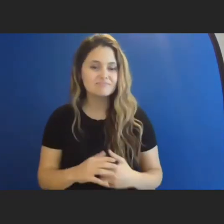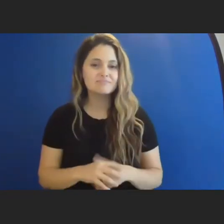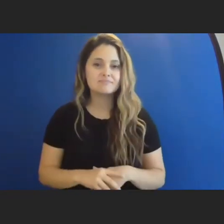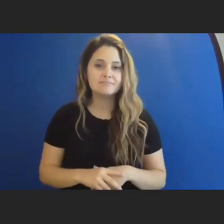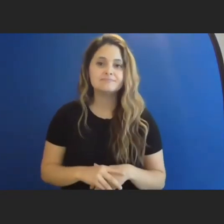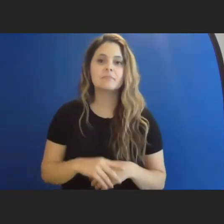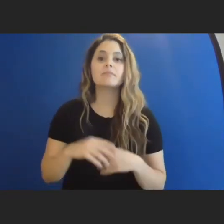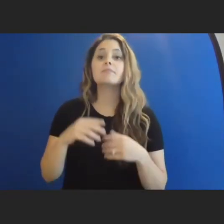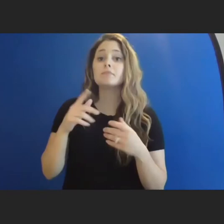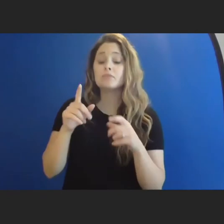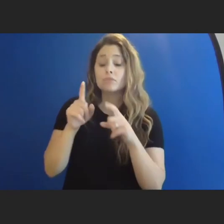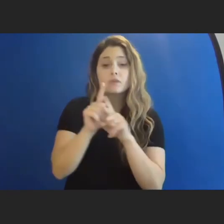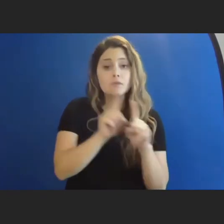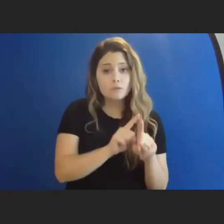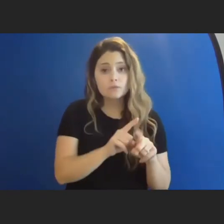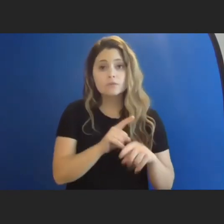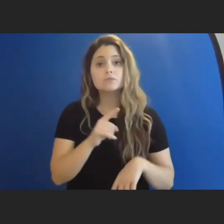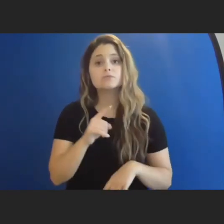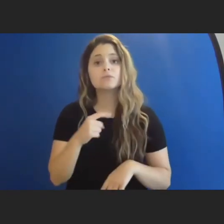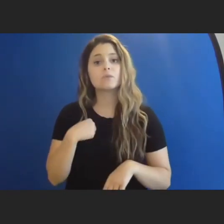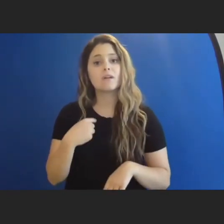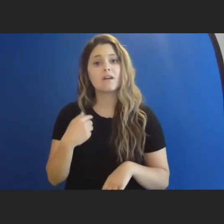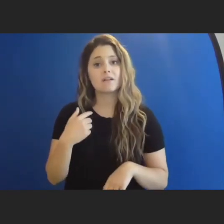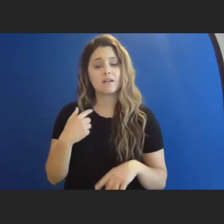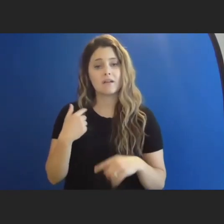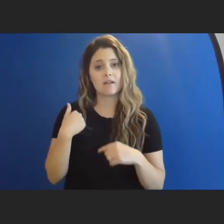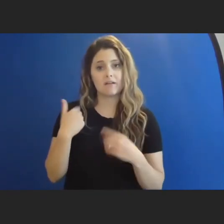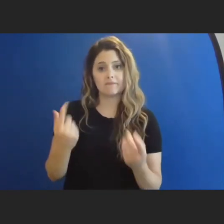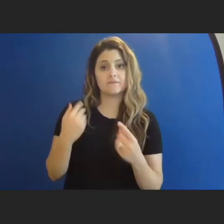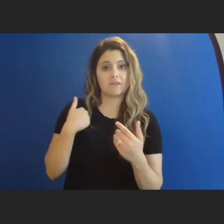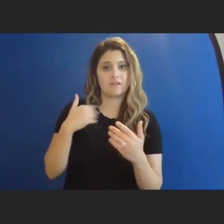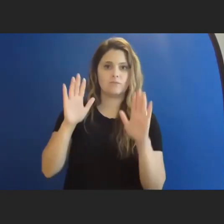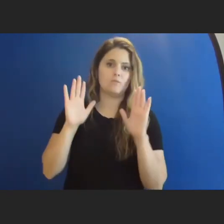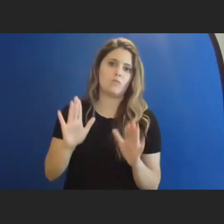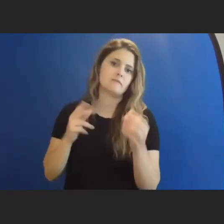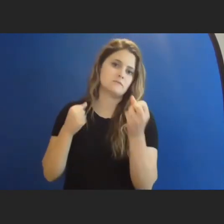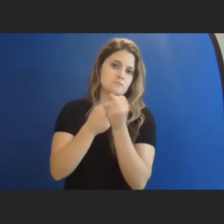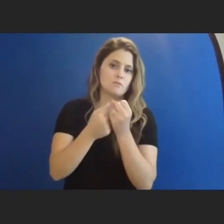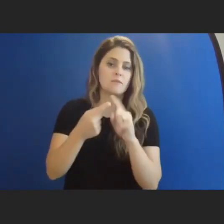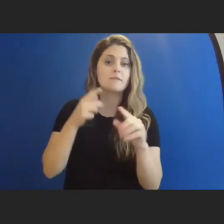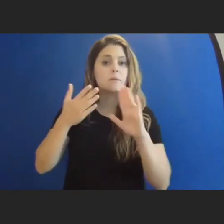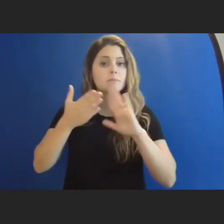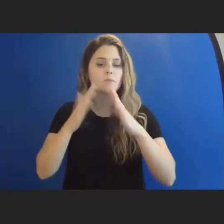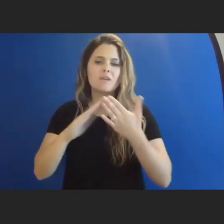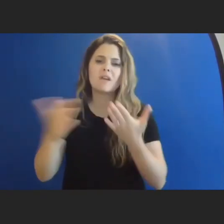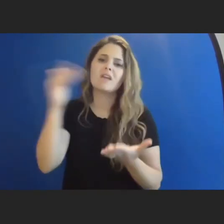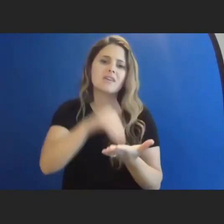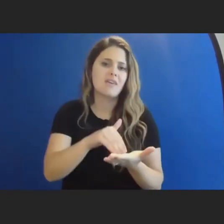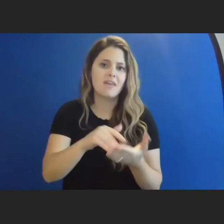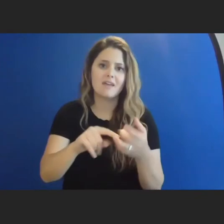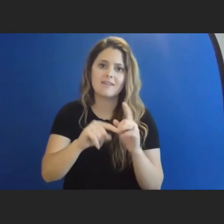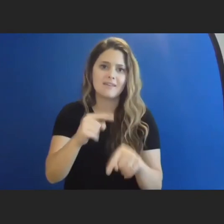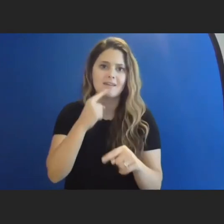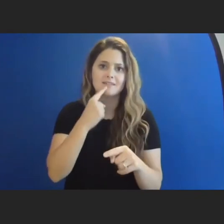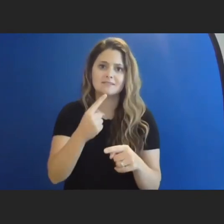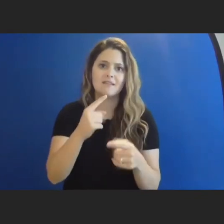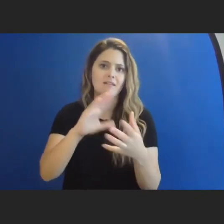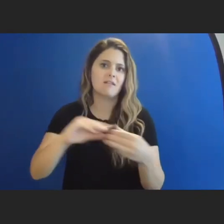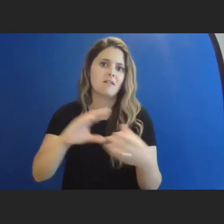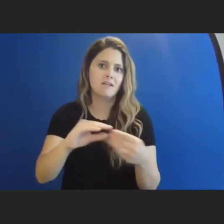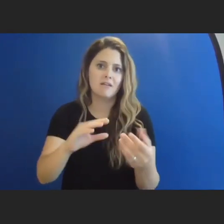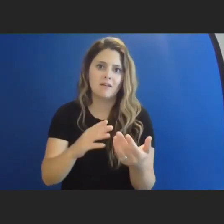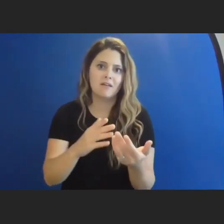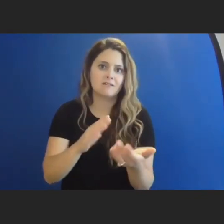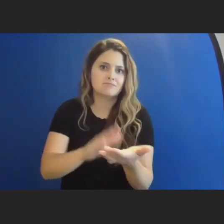we also, we have had great support from our community. Again, I can't say enough how much